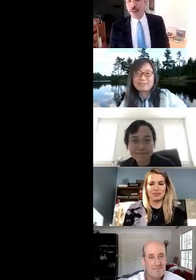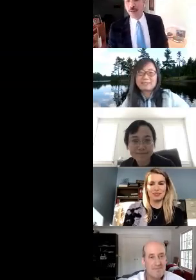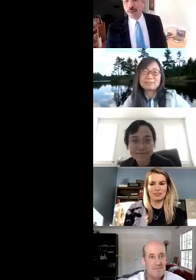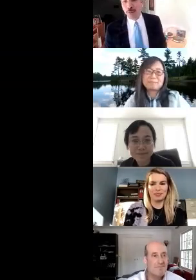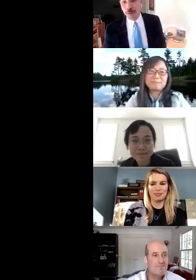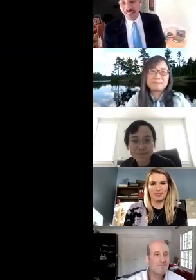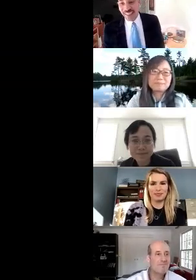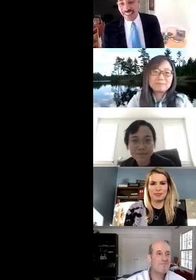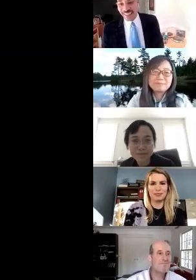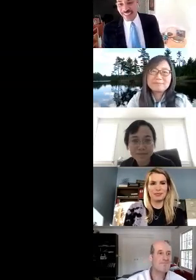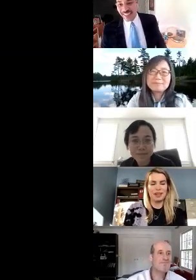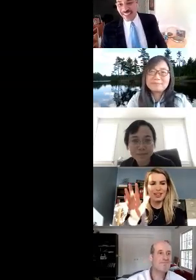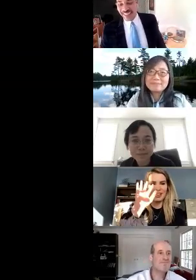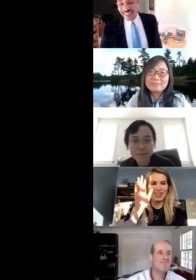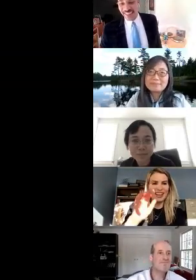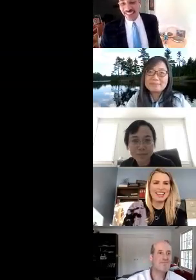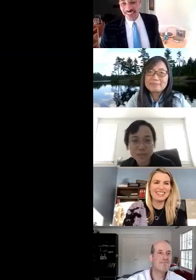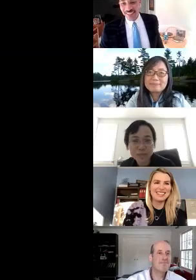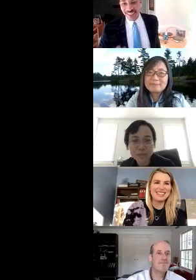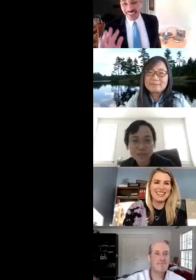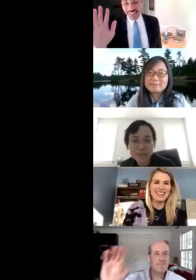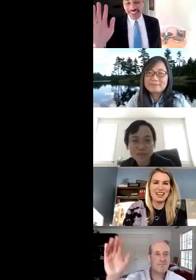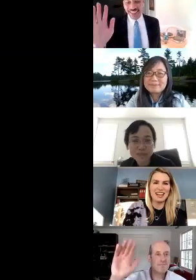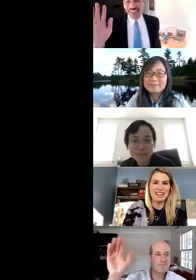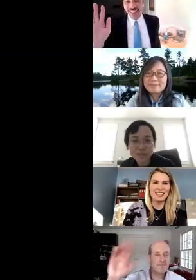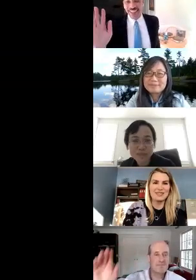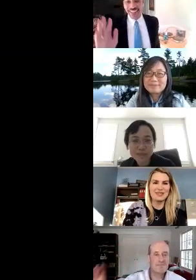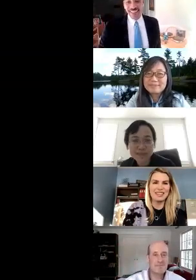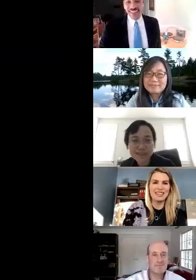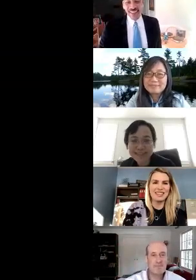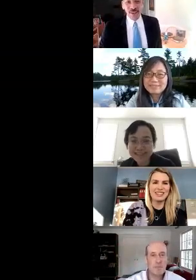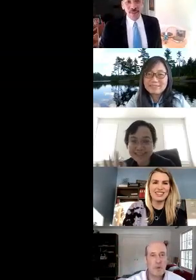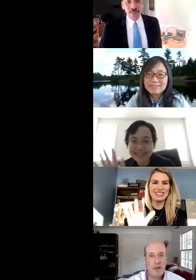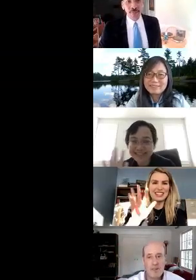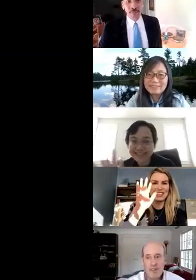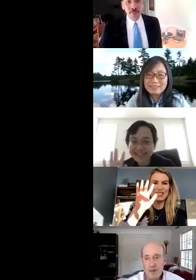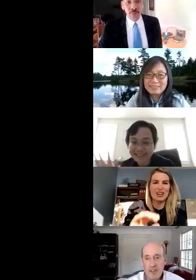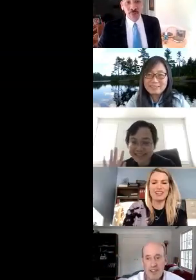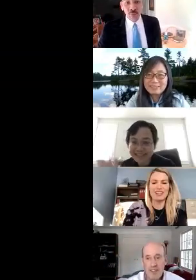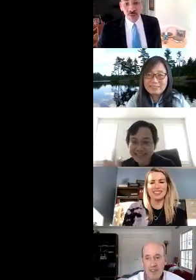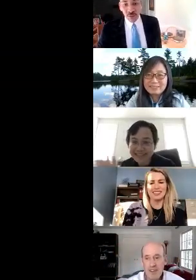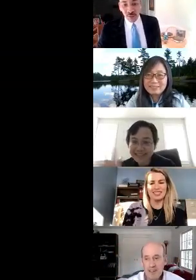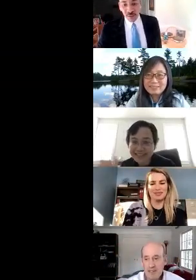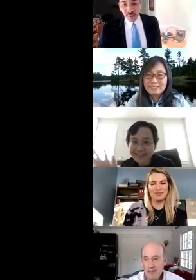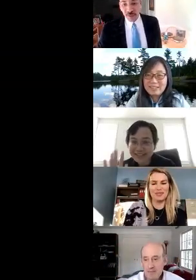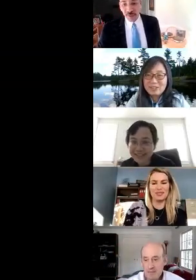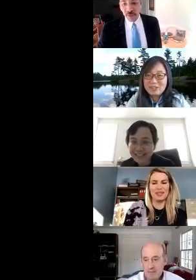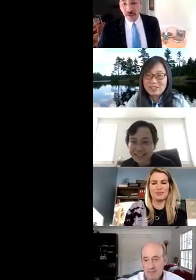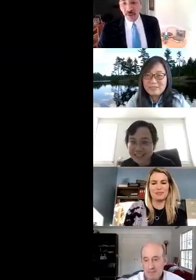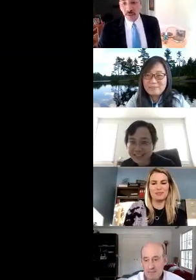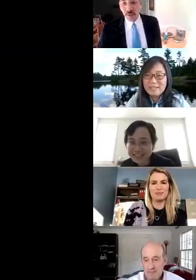by on the platform. Okay, take care, guys. Take care. Thank you. Good to See see you you at the all. next link.